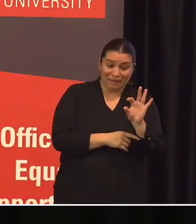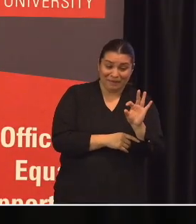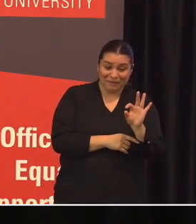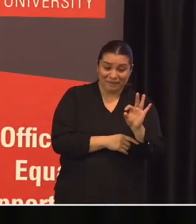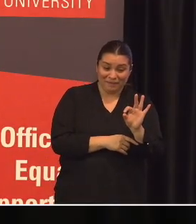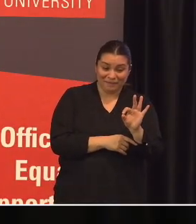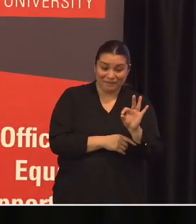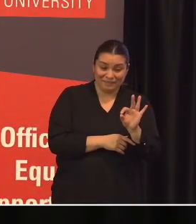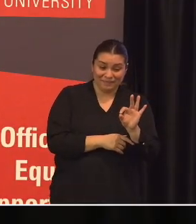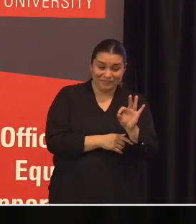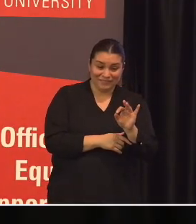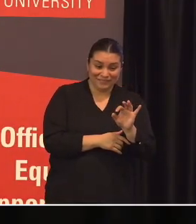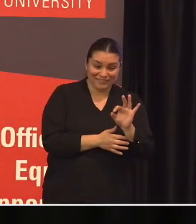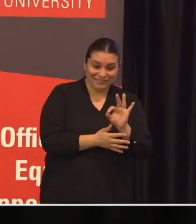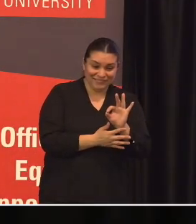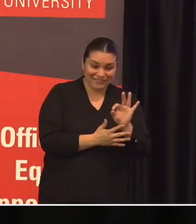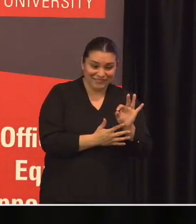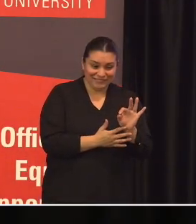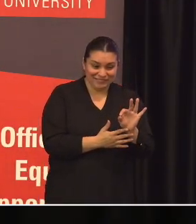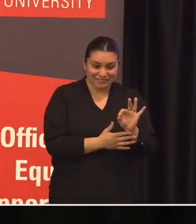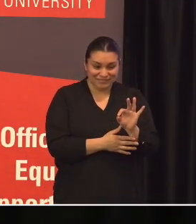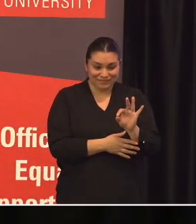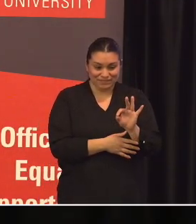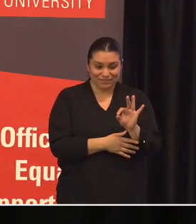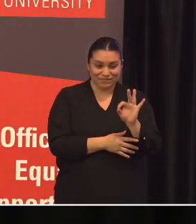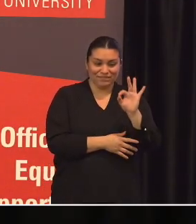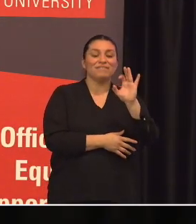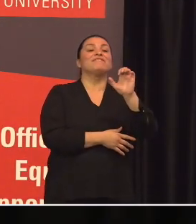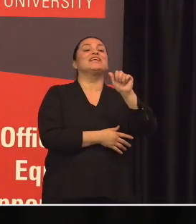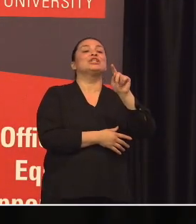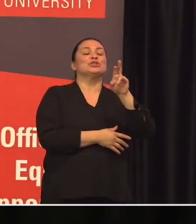Adobe is an awesome company. They